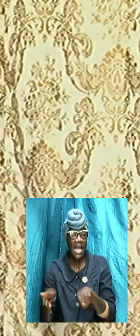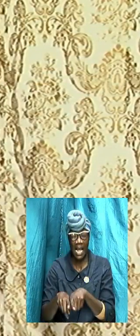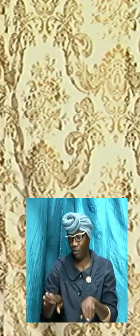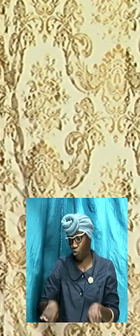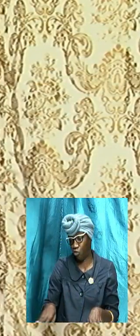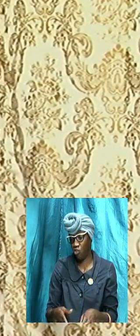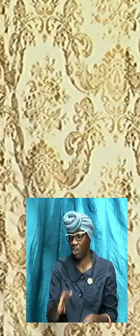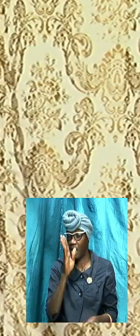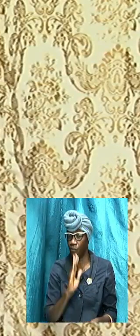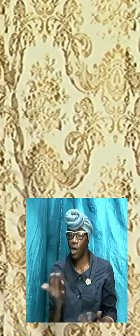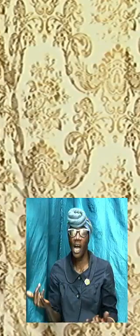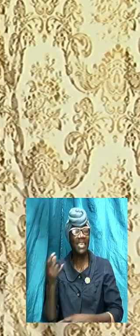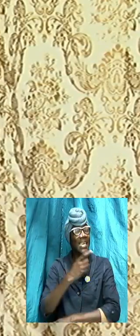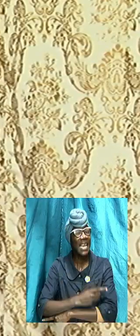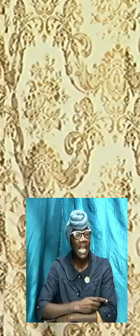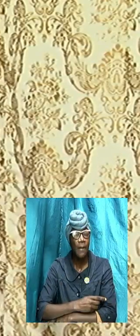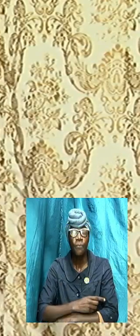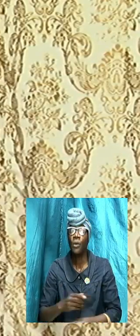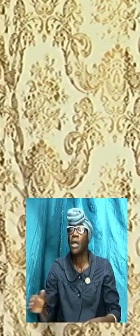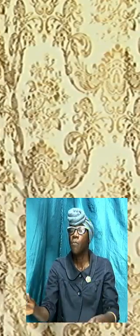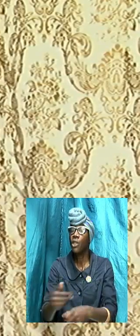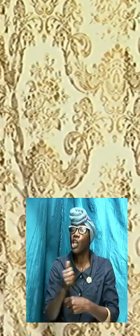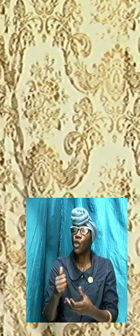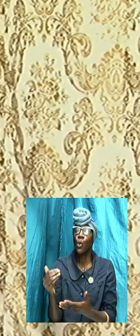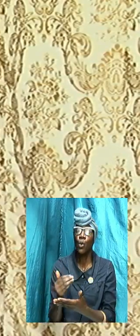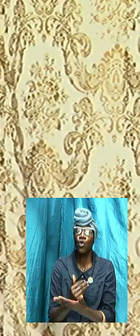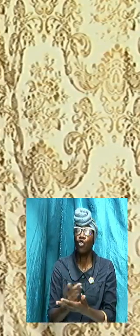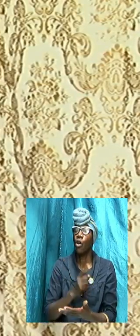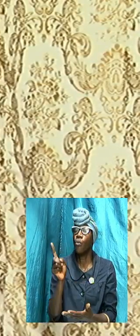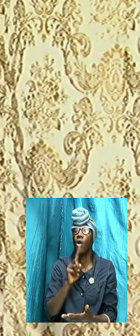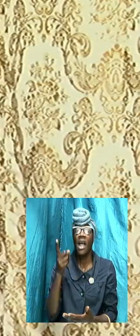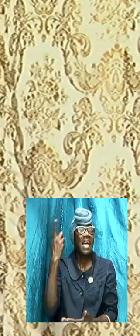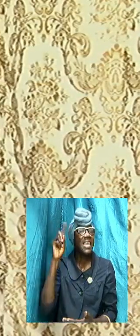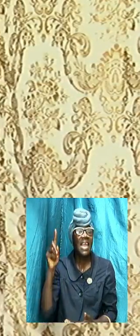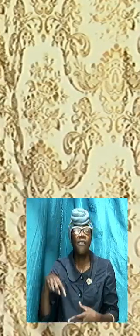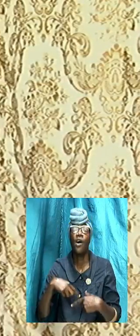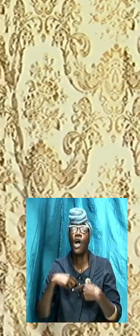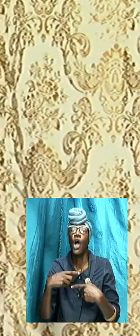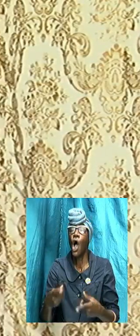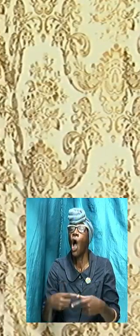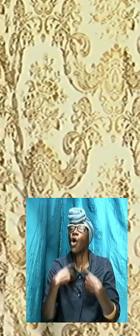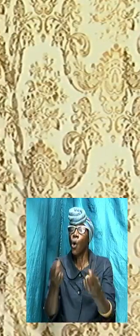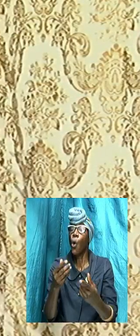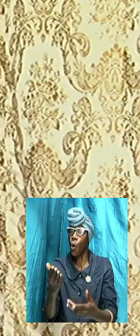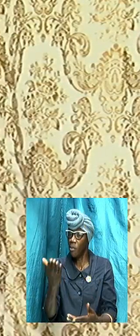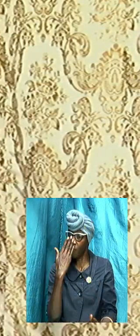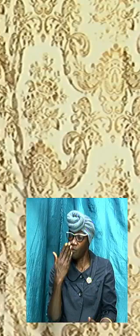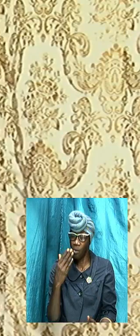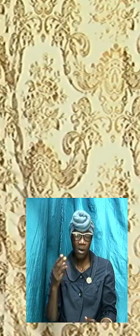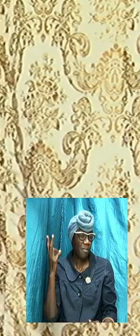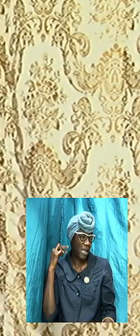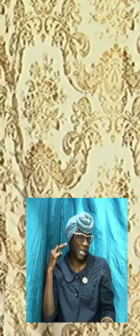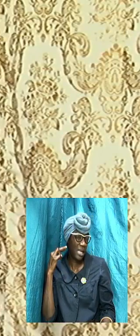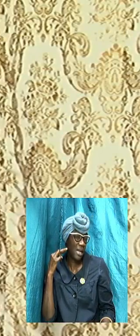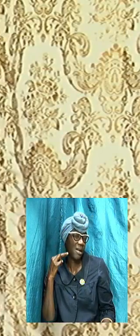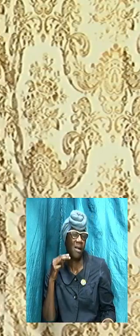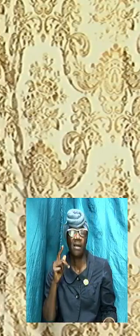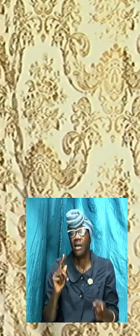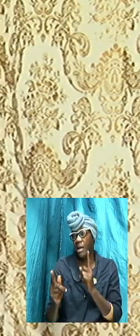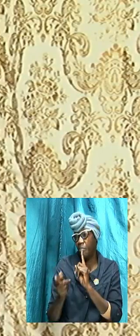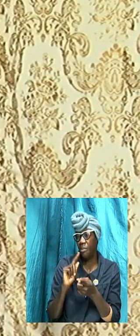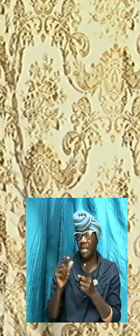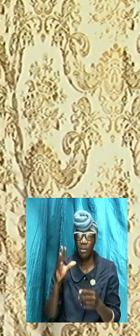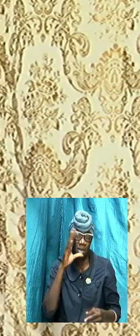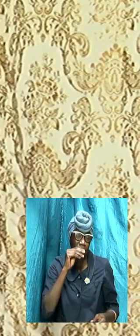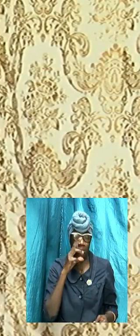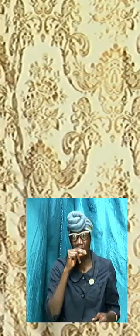I'm going to take you somewhere. You have never been there before. Amen. I hear people criticize all the time and say, boy, you're talking about your pie